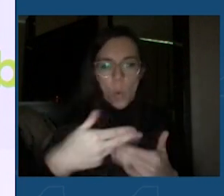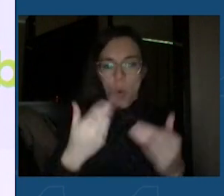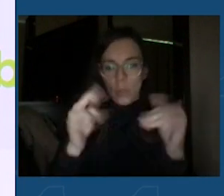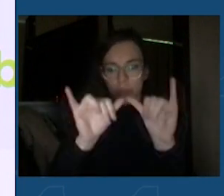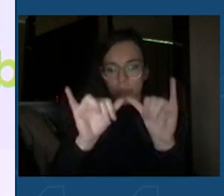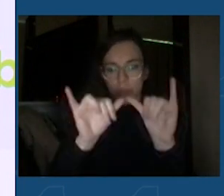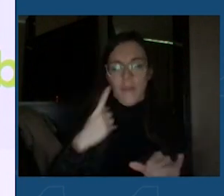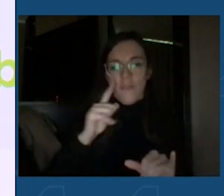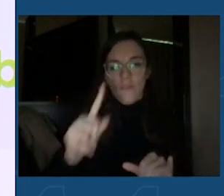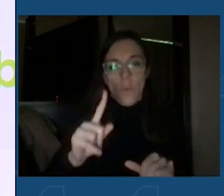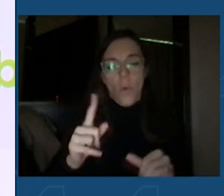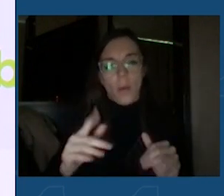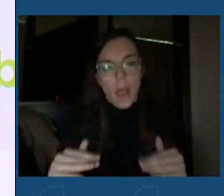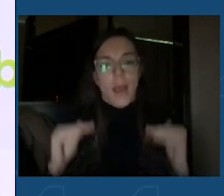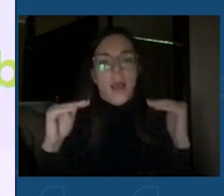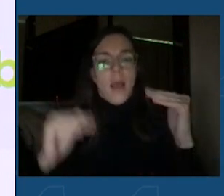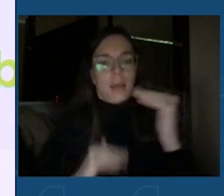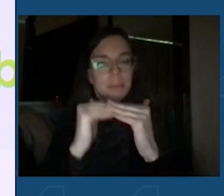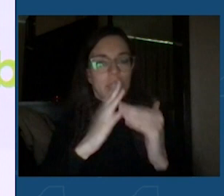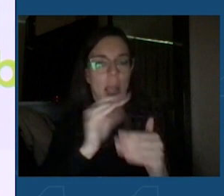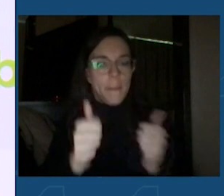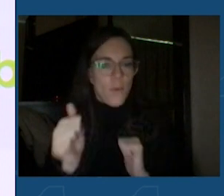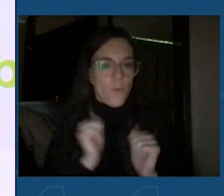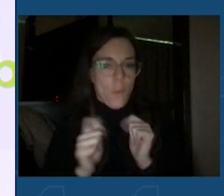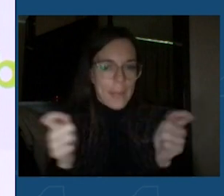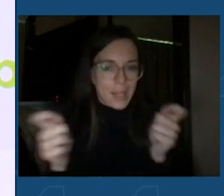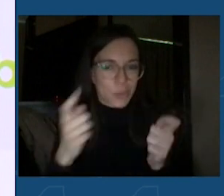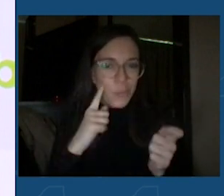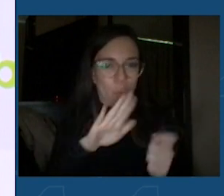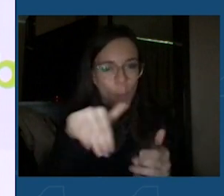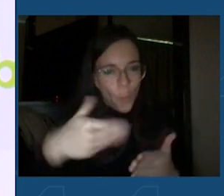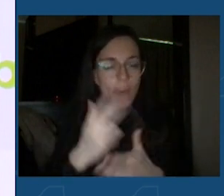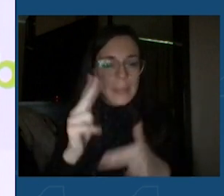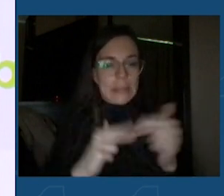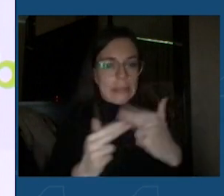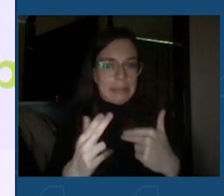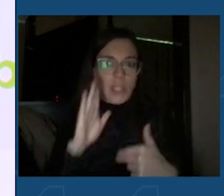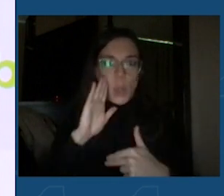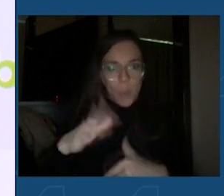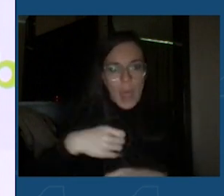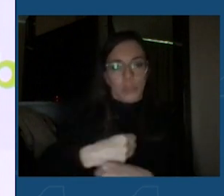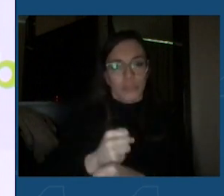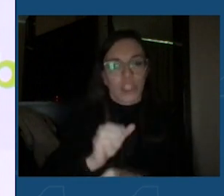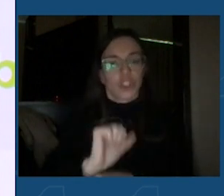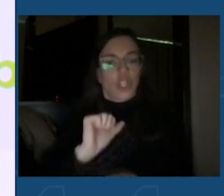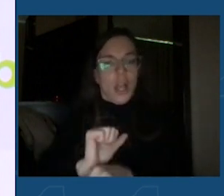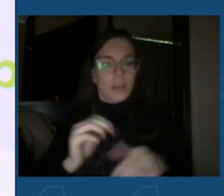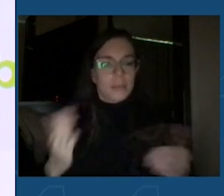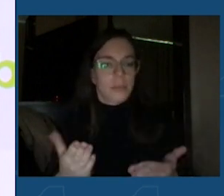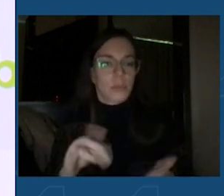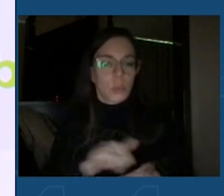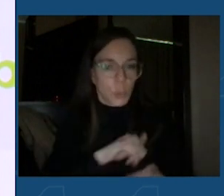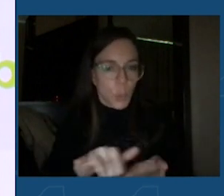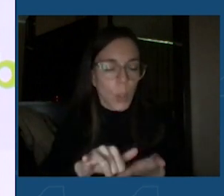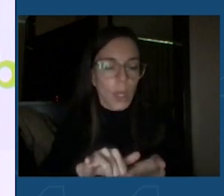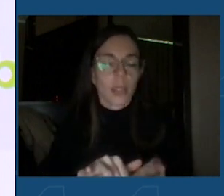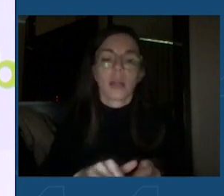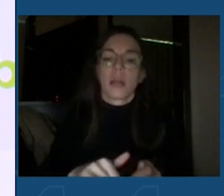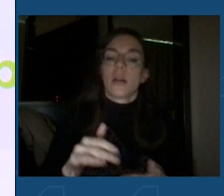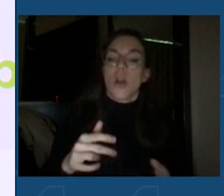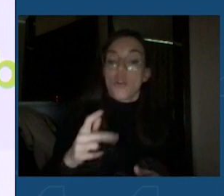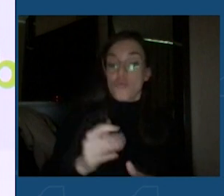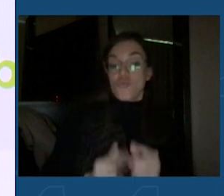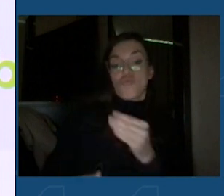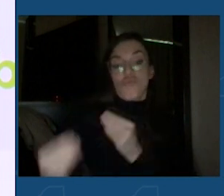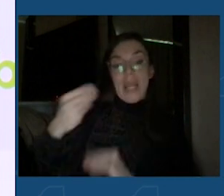performance management in all of our buildings. This project will create jobs in New York. Retrofit projects which adhere to the playbook guidelines